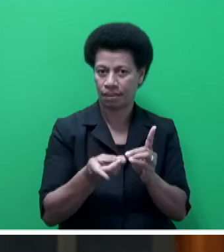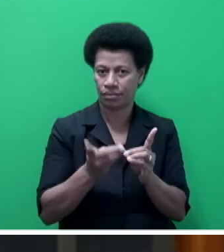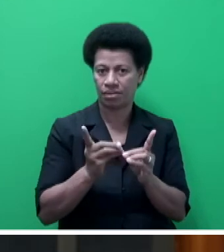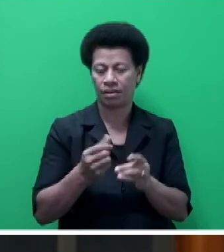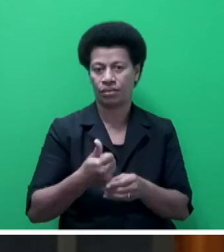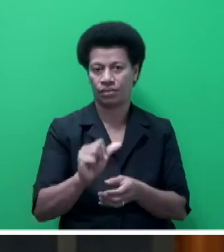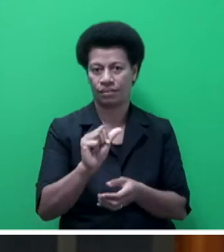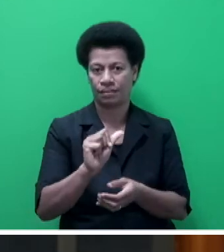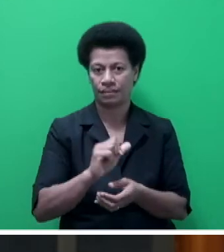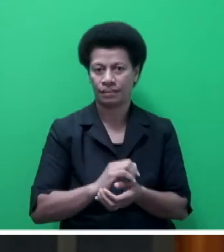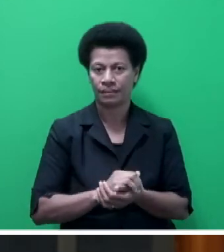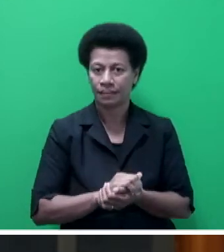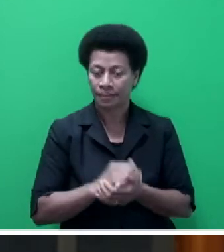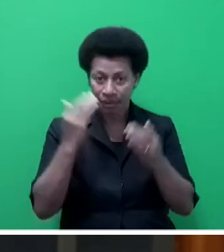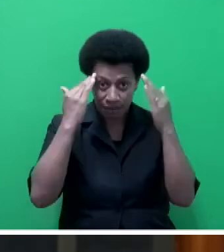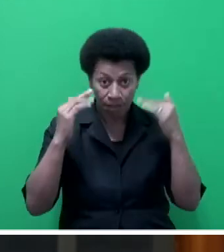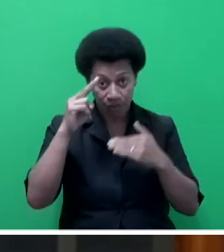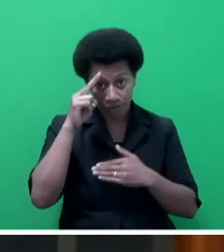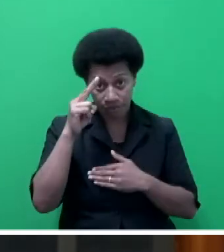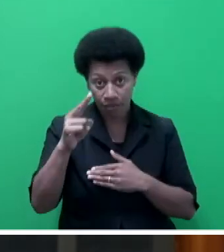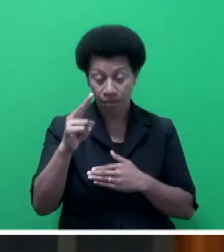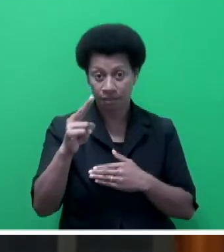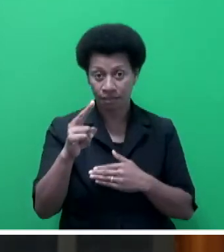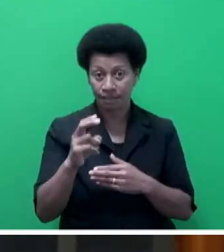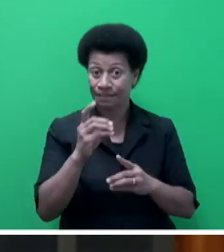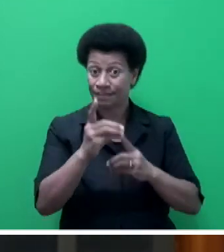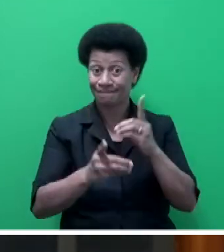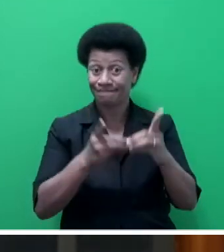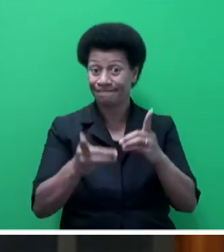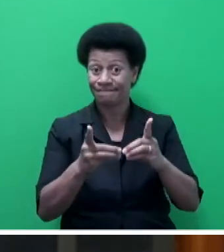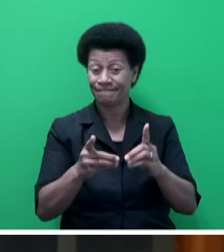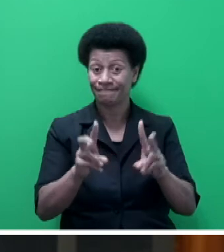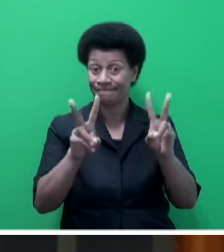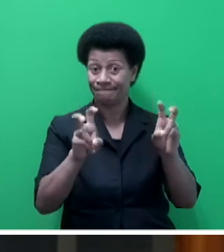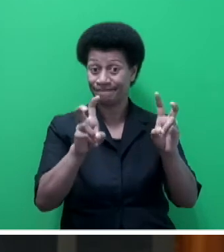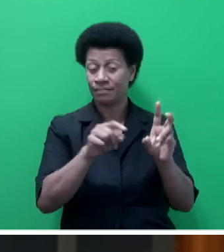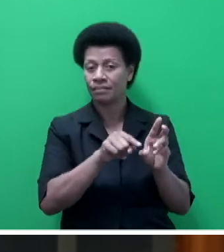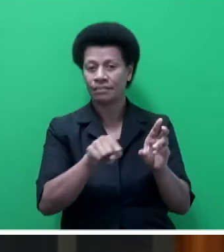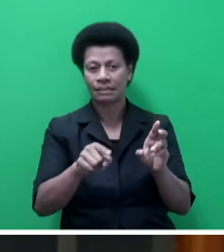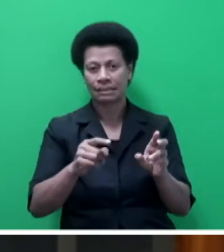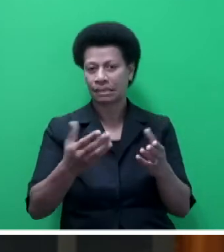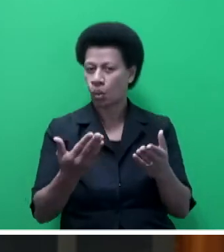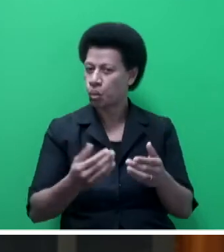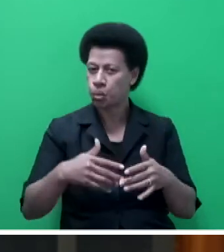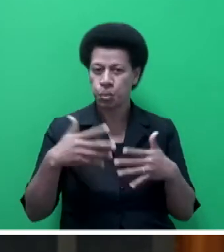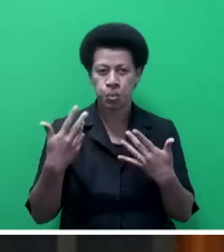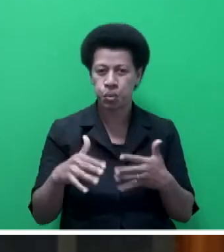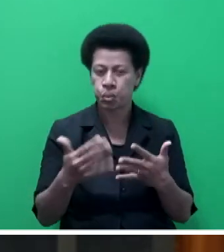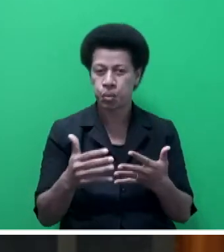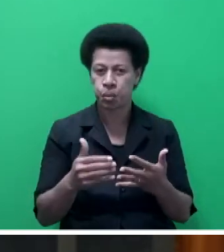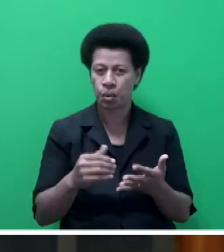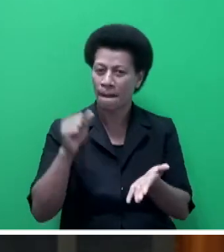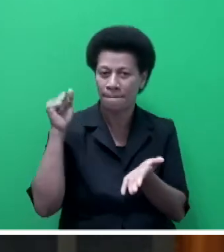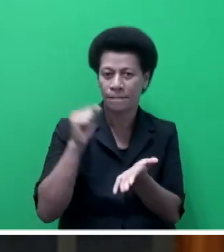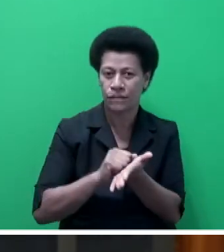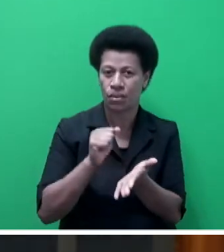Mr. Speaker said, the highlight of the summit was lively and innovative on day three between youths